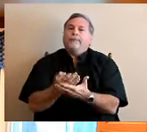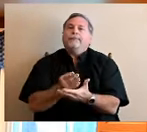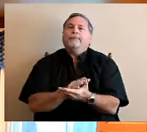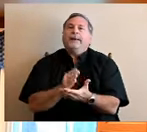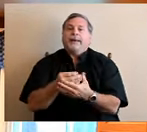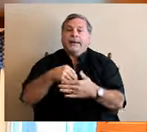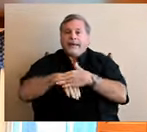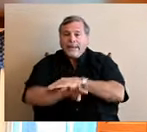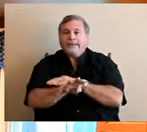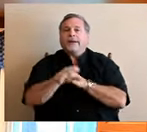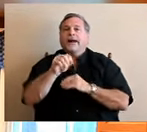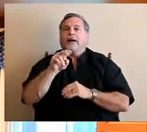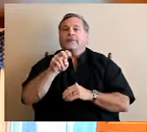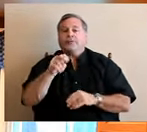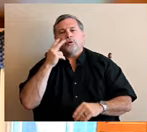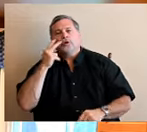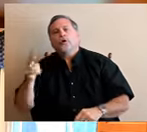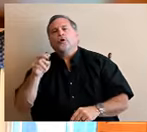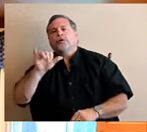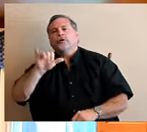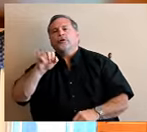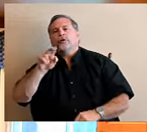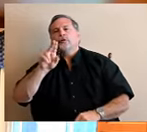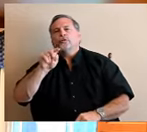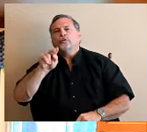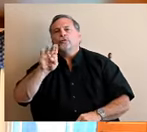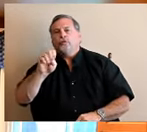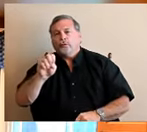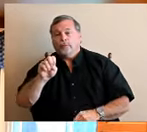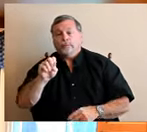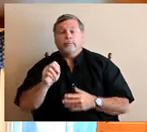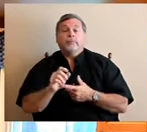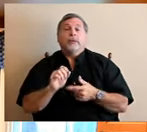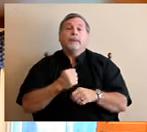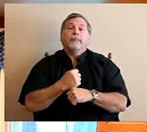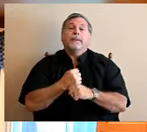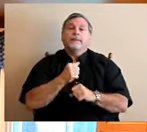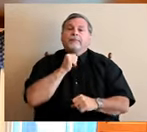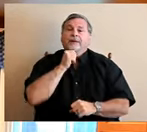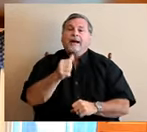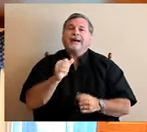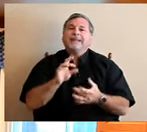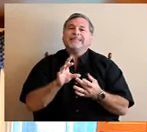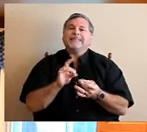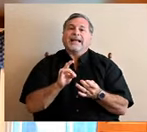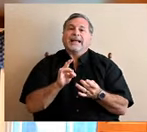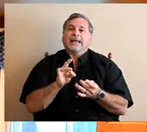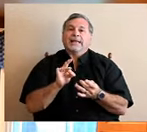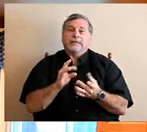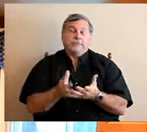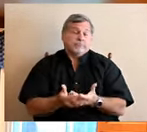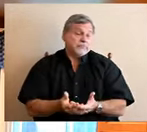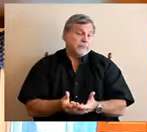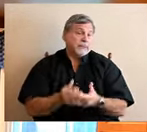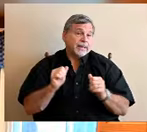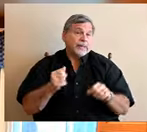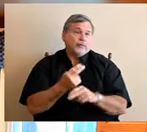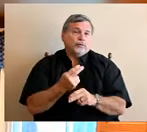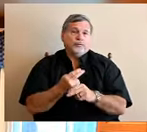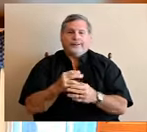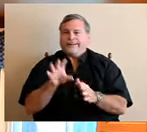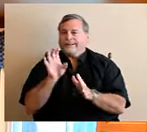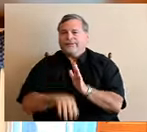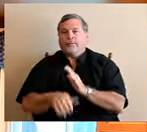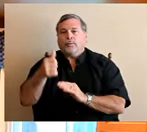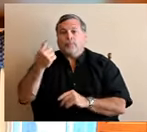it using an oven. Now you can look that up on YouTube, but it makes them non-stick, really does. And so you can use those just like